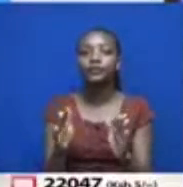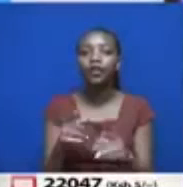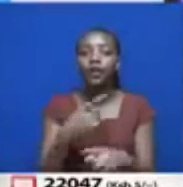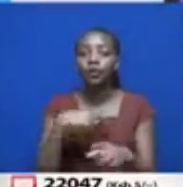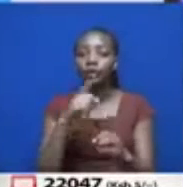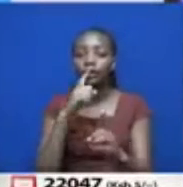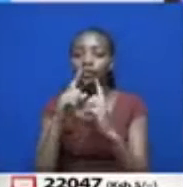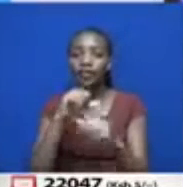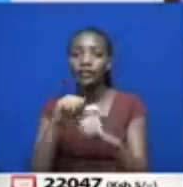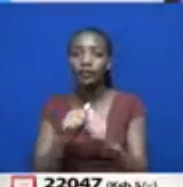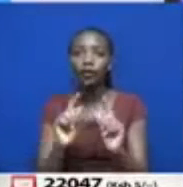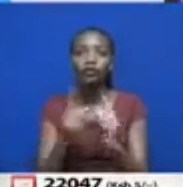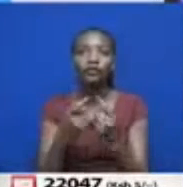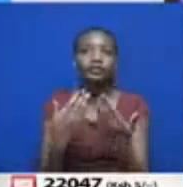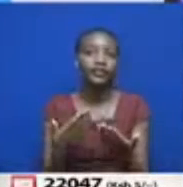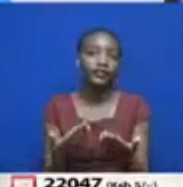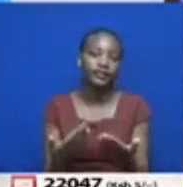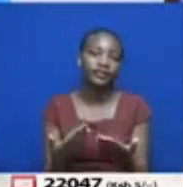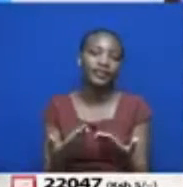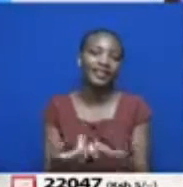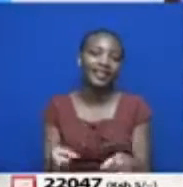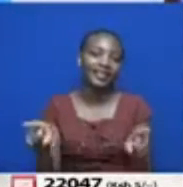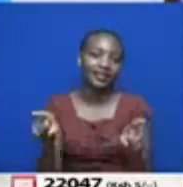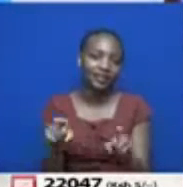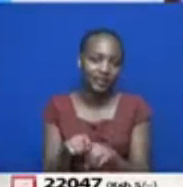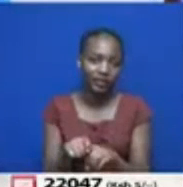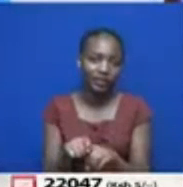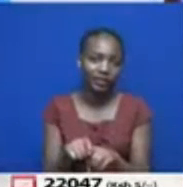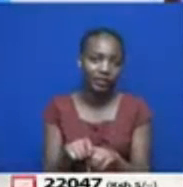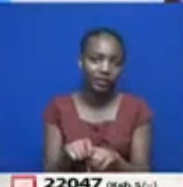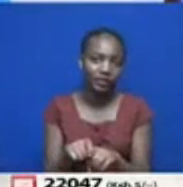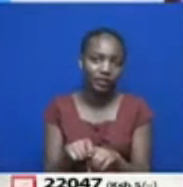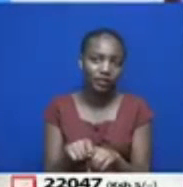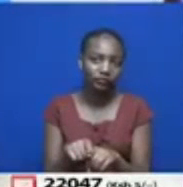issues, including to